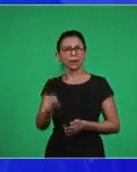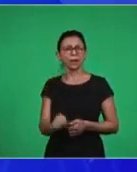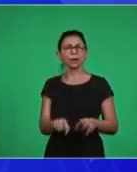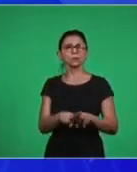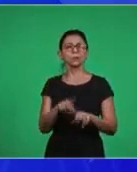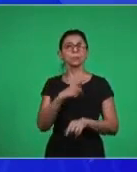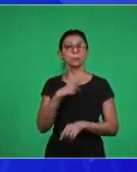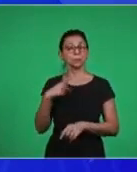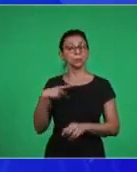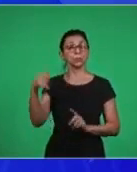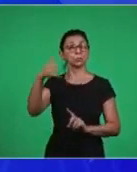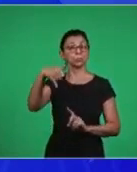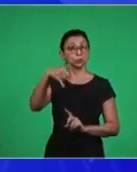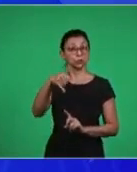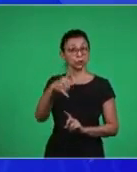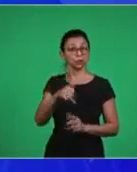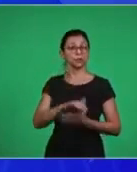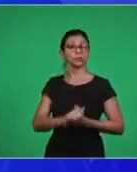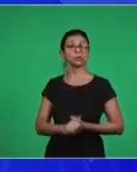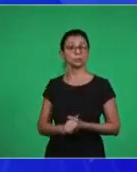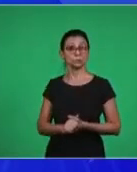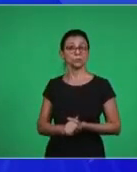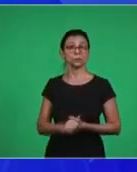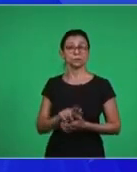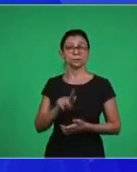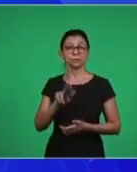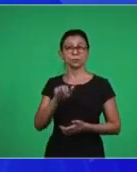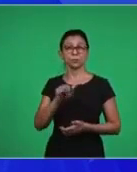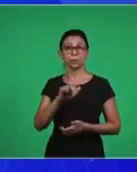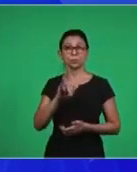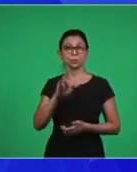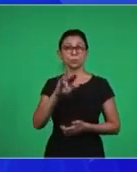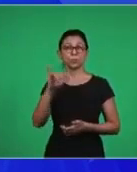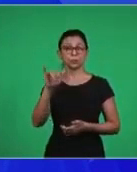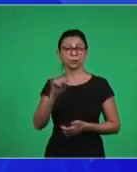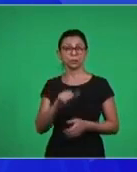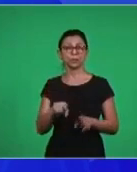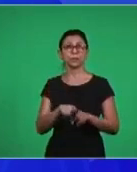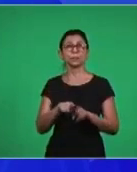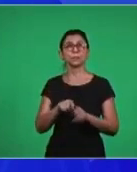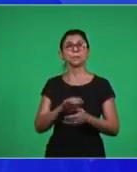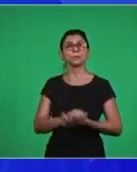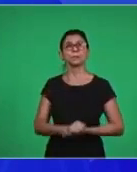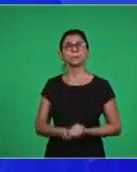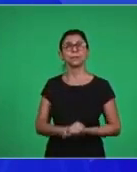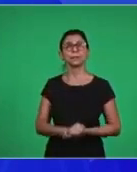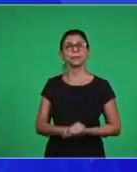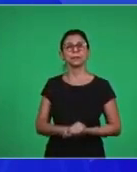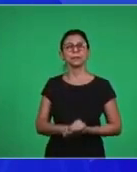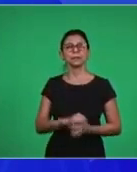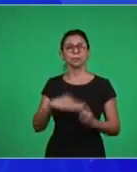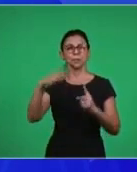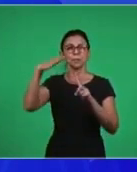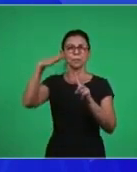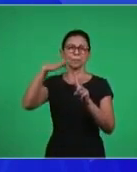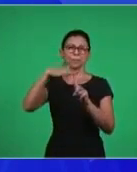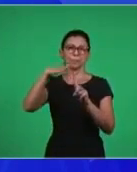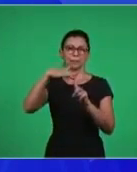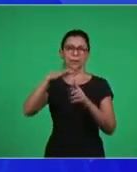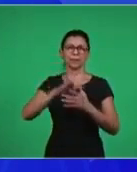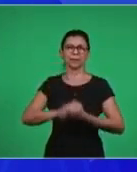also with pastors anointed and deacons in Guaçuí, in the state of Espírito Santo, and also in Marabá, no Pará, Pastor Jiduti,